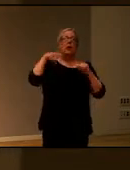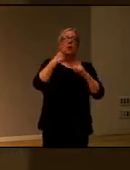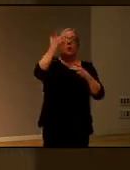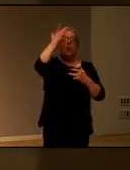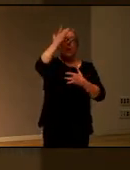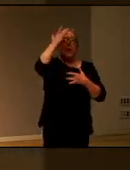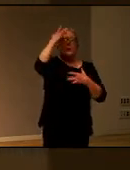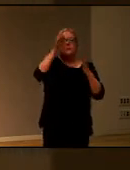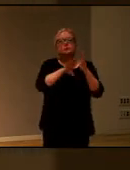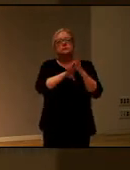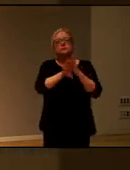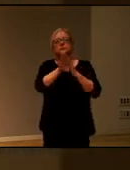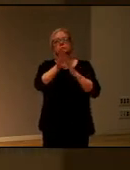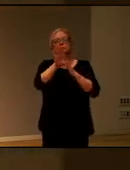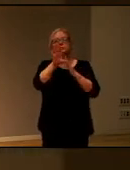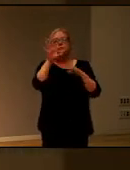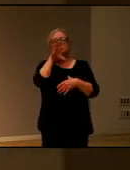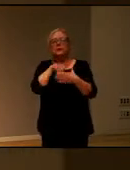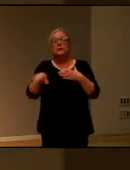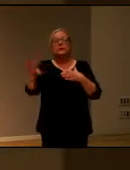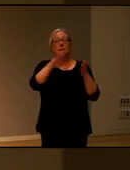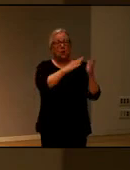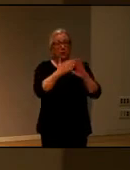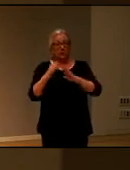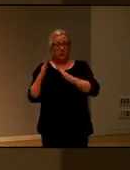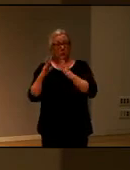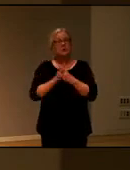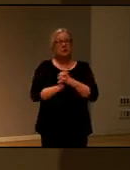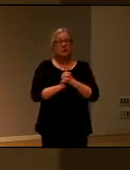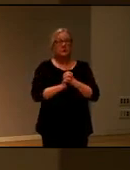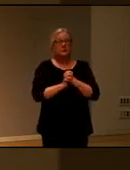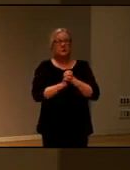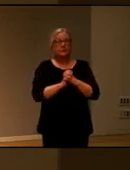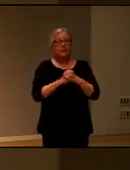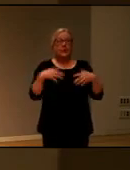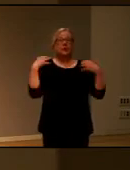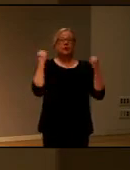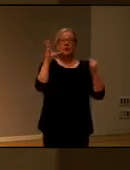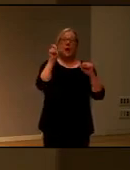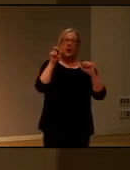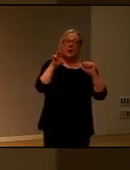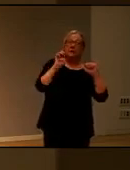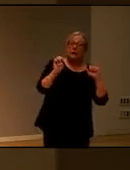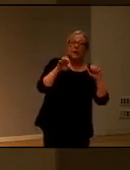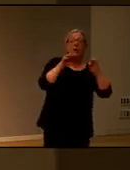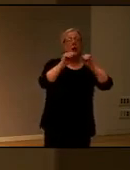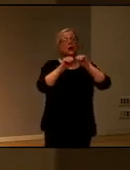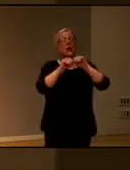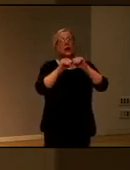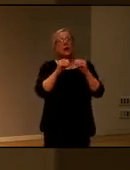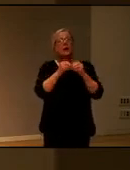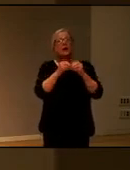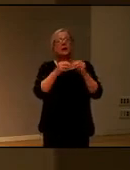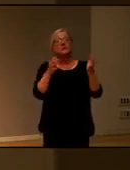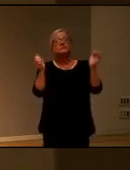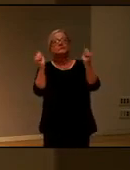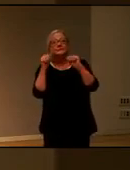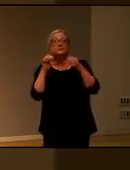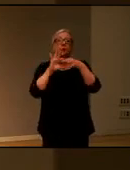community. This is infrastructure that had helped to be expanded with the pandemic. So we think